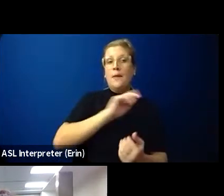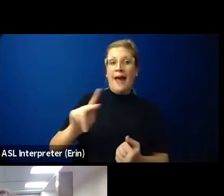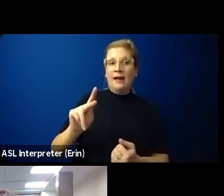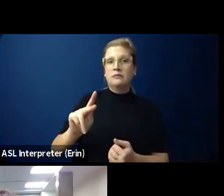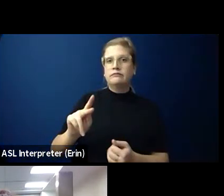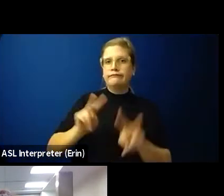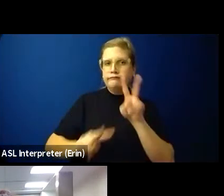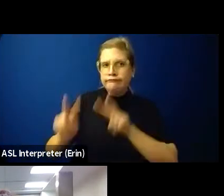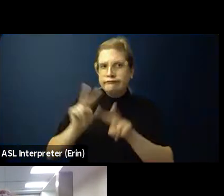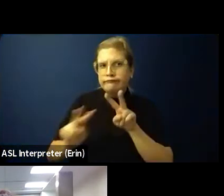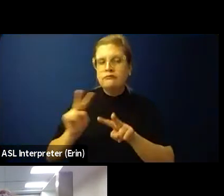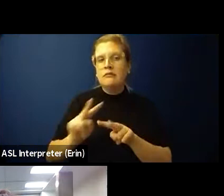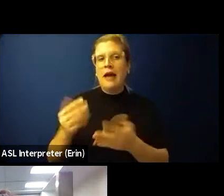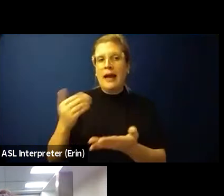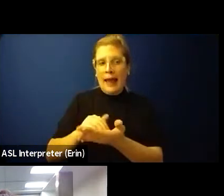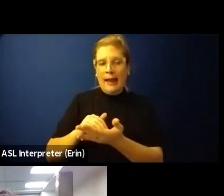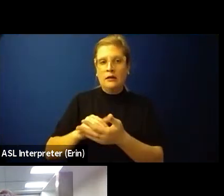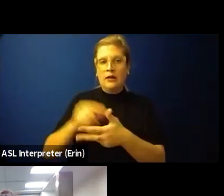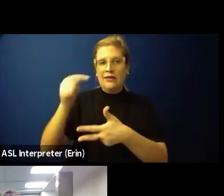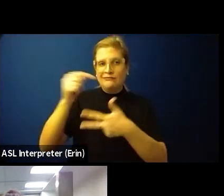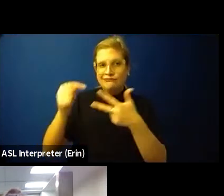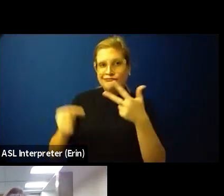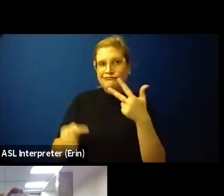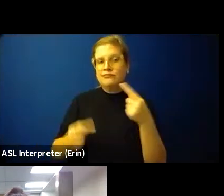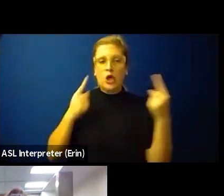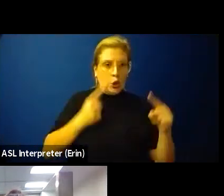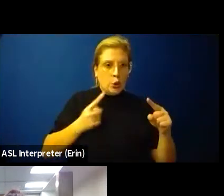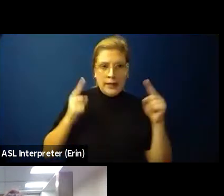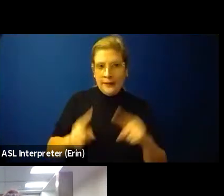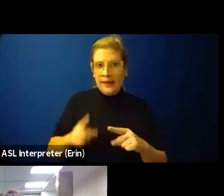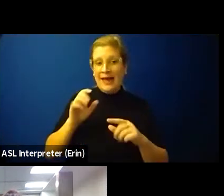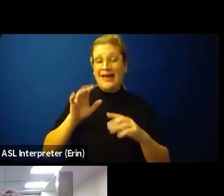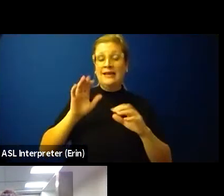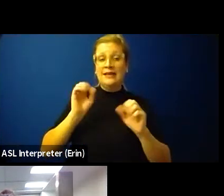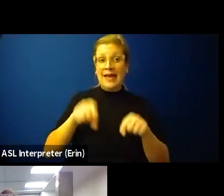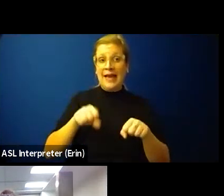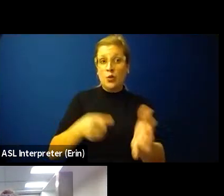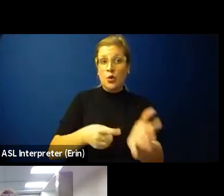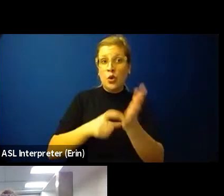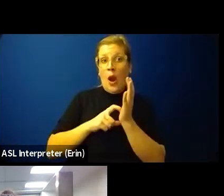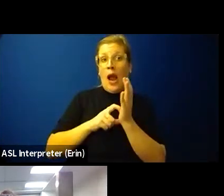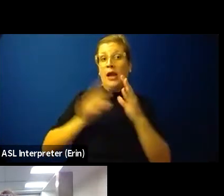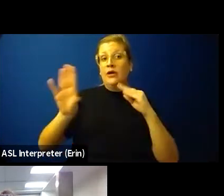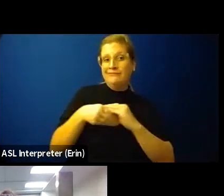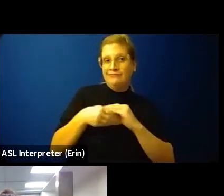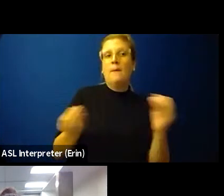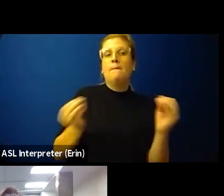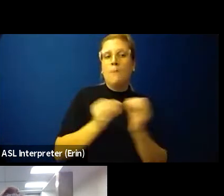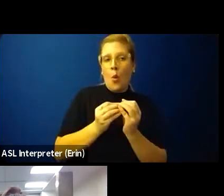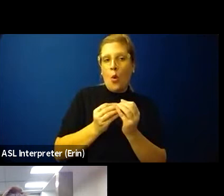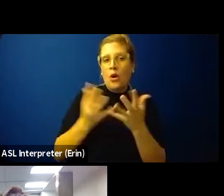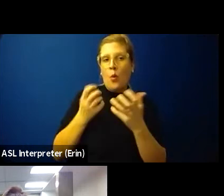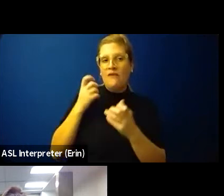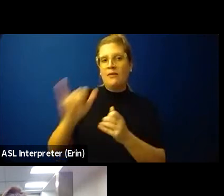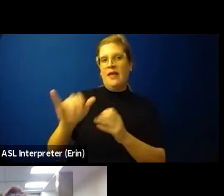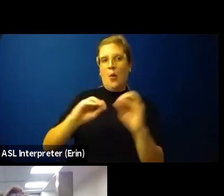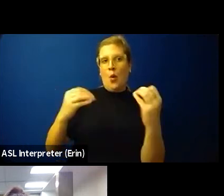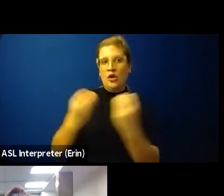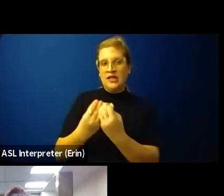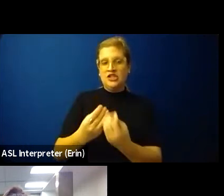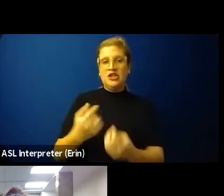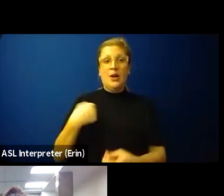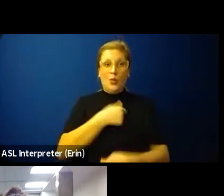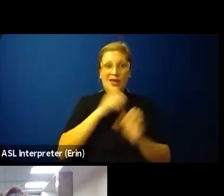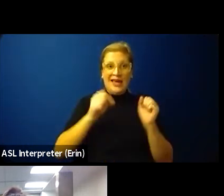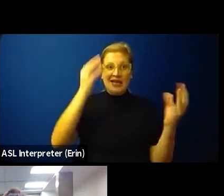were and to try to make any additional requirements that the community would like for that organization to consider.